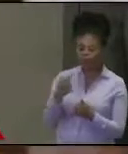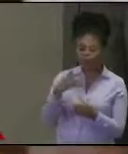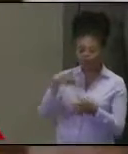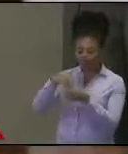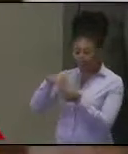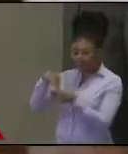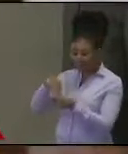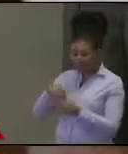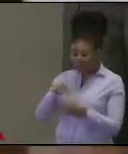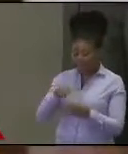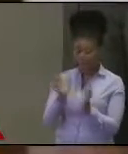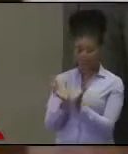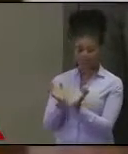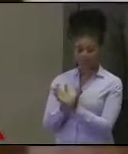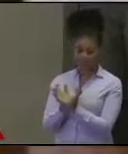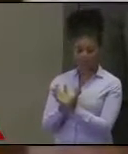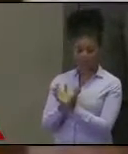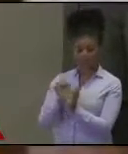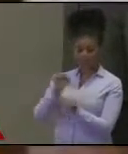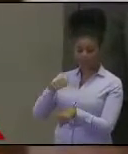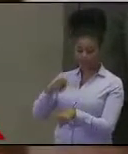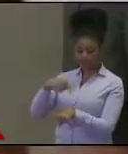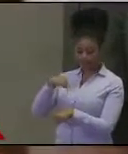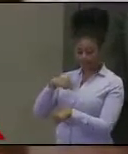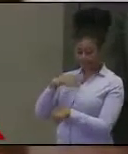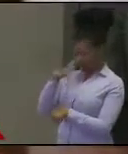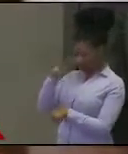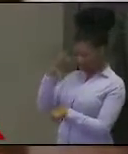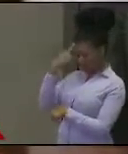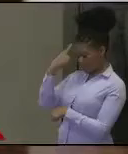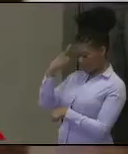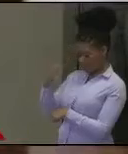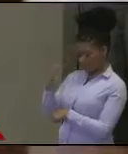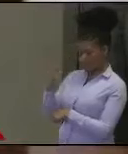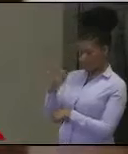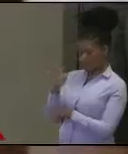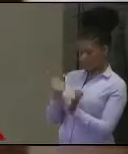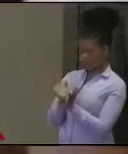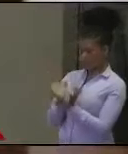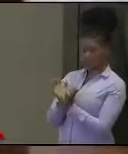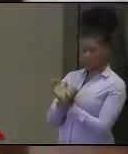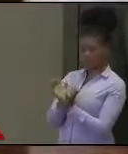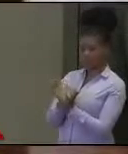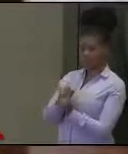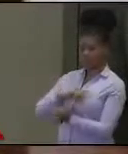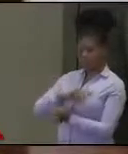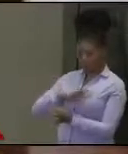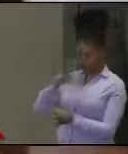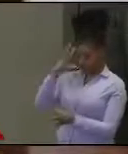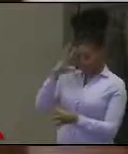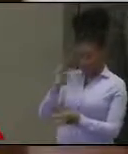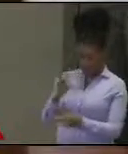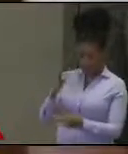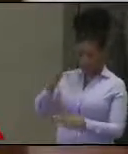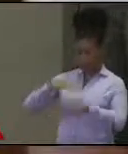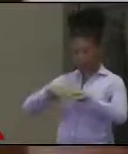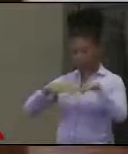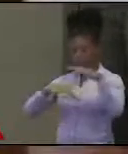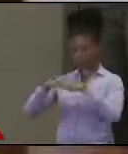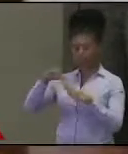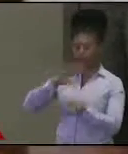this summit, as much as I really don't believe in much in summits, because you take decisions on top of other